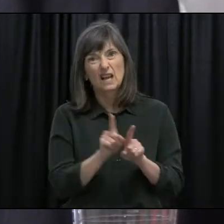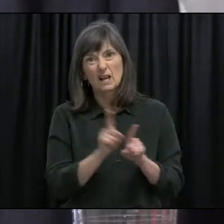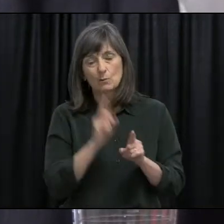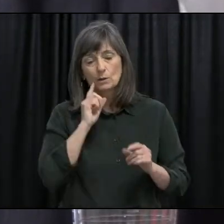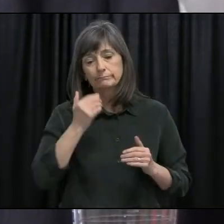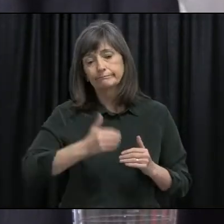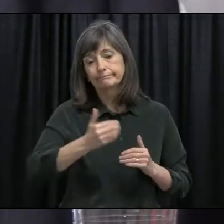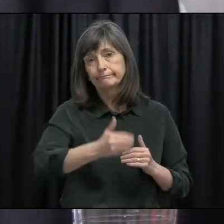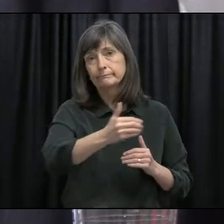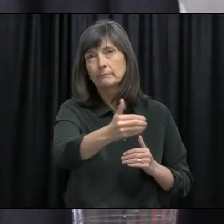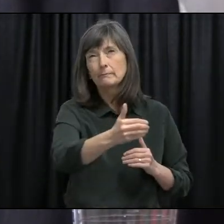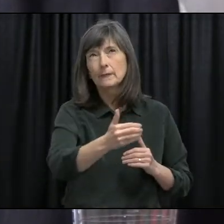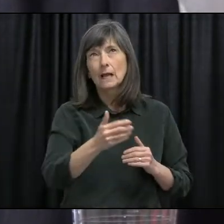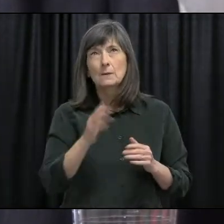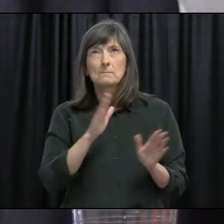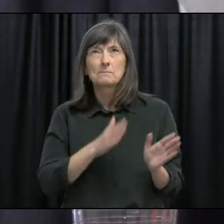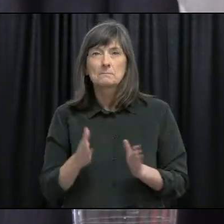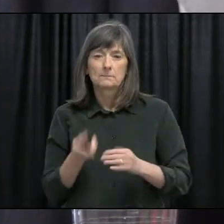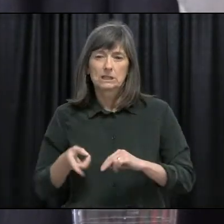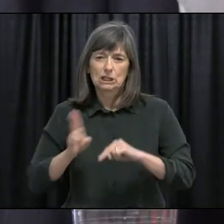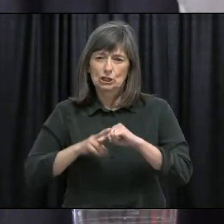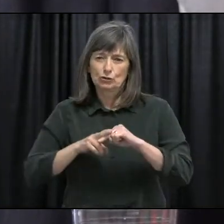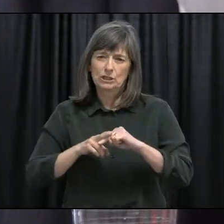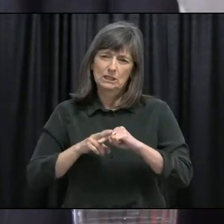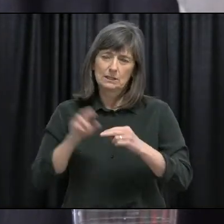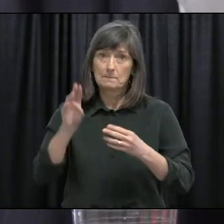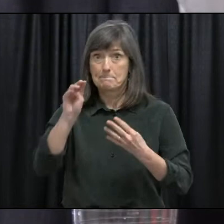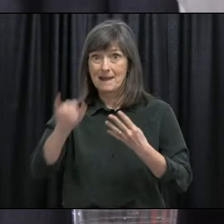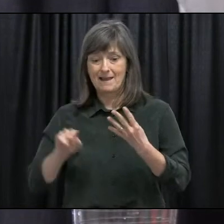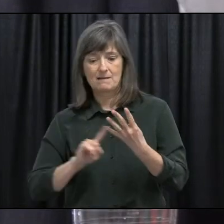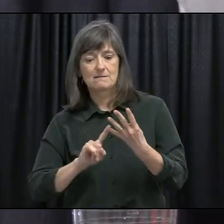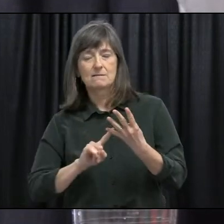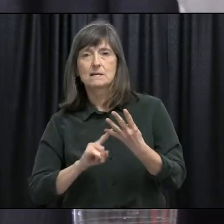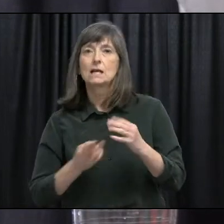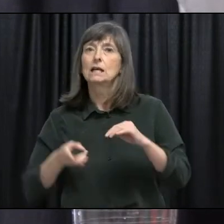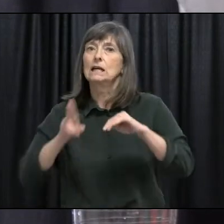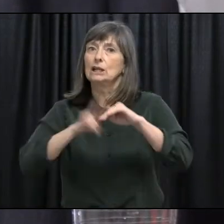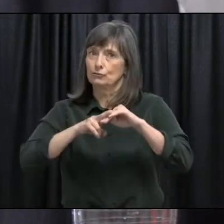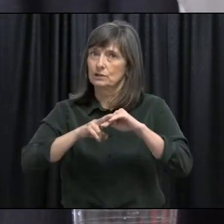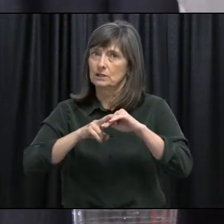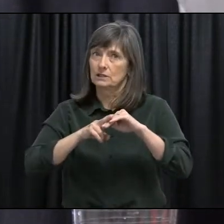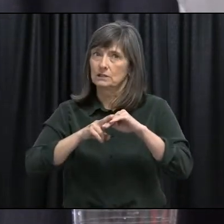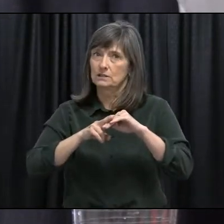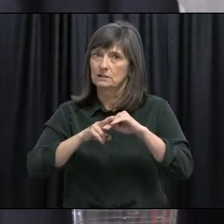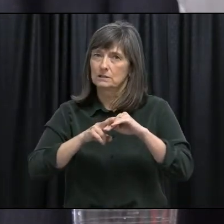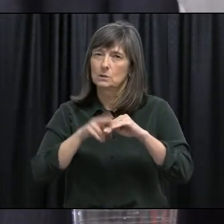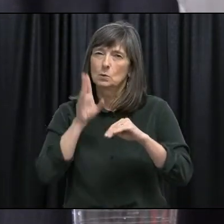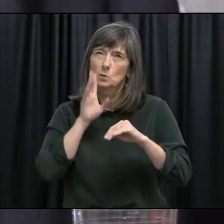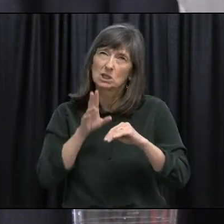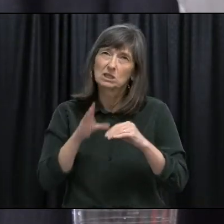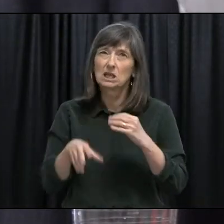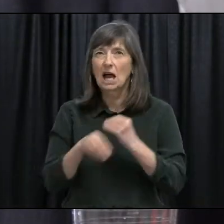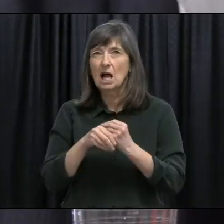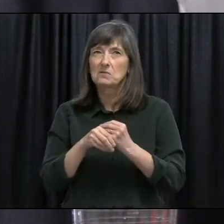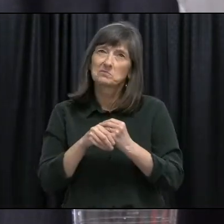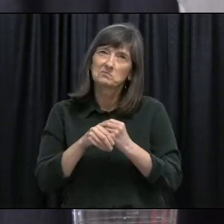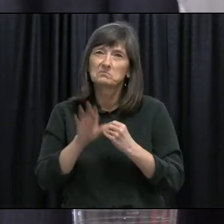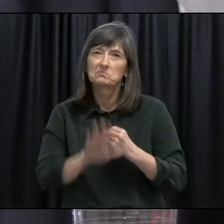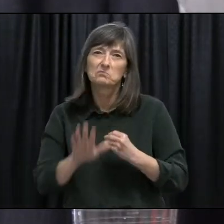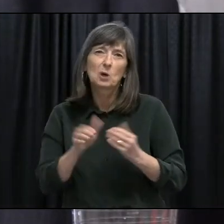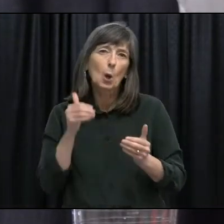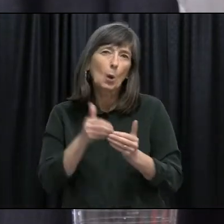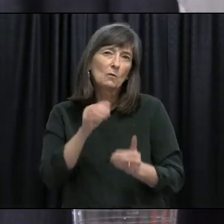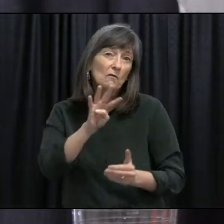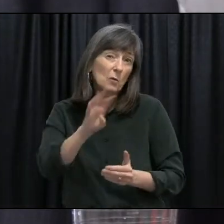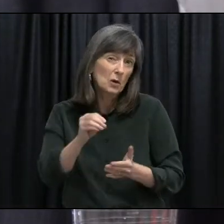go up, I think, sometime around the end of May by another couple of trays, so we may be near